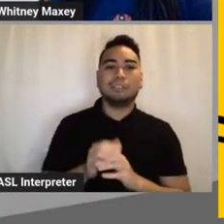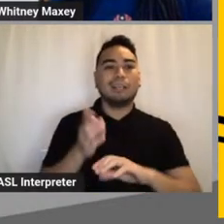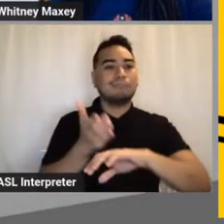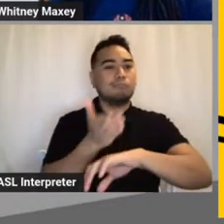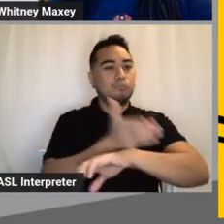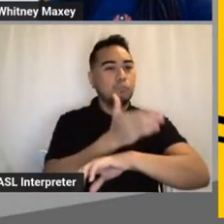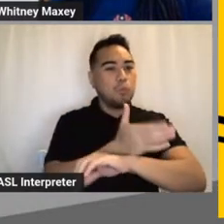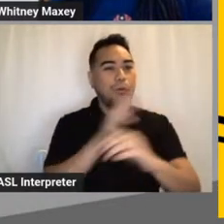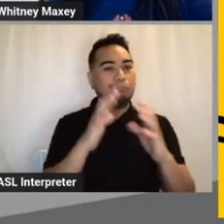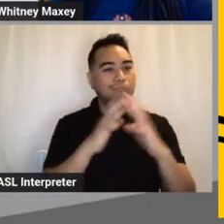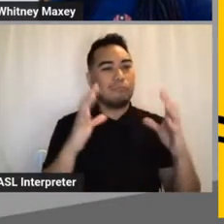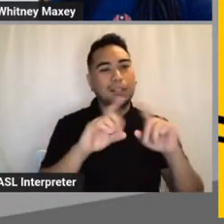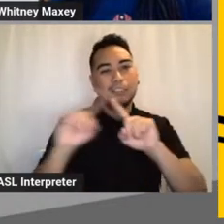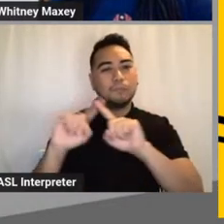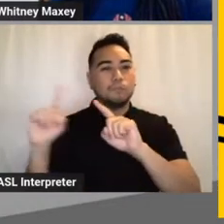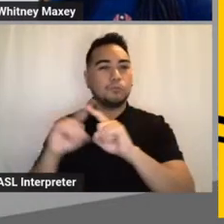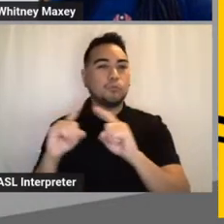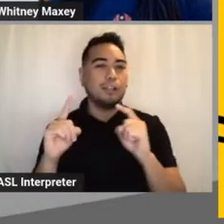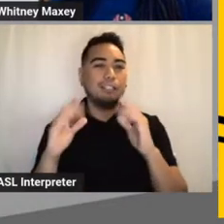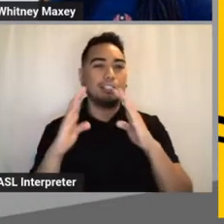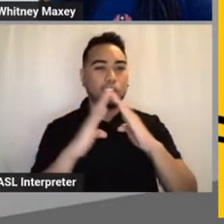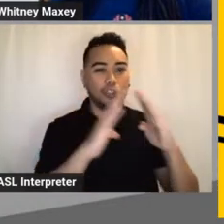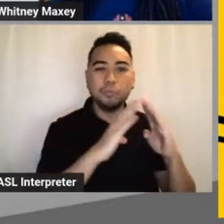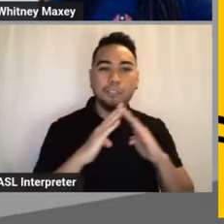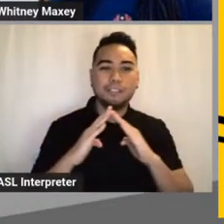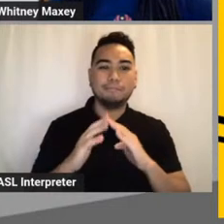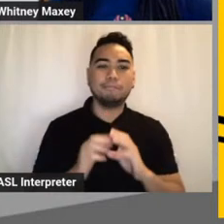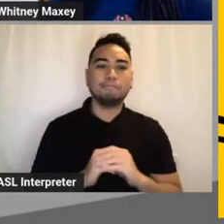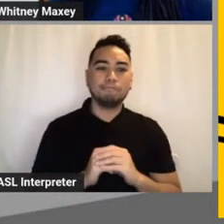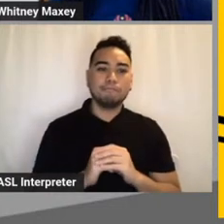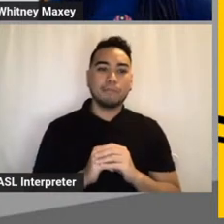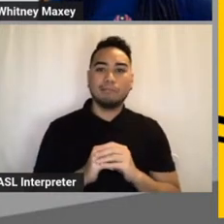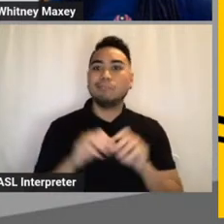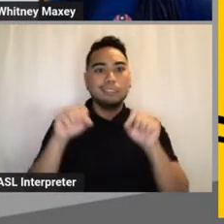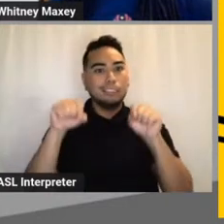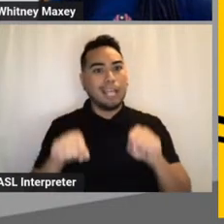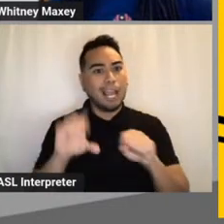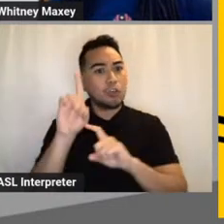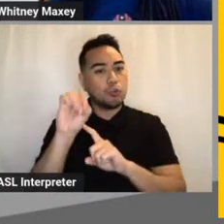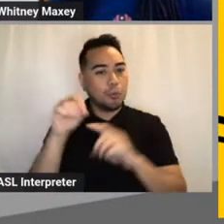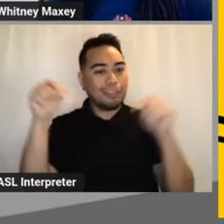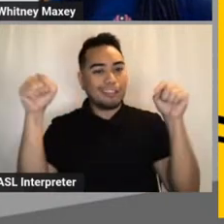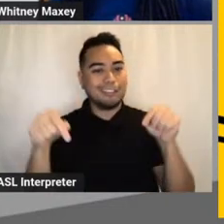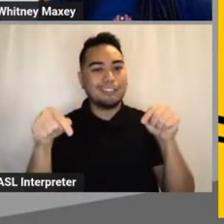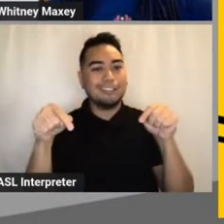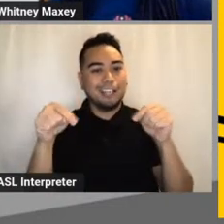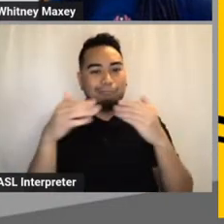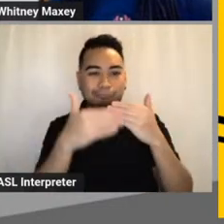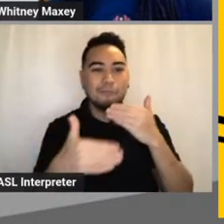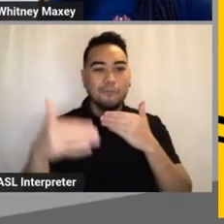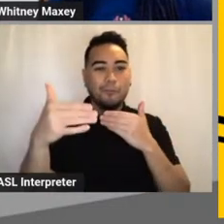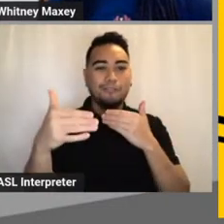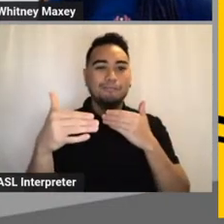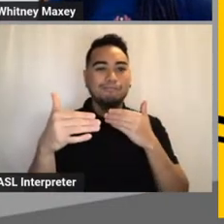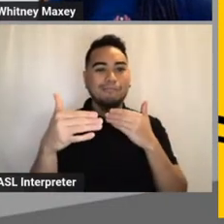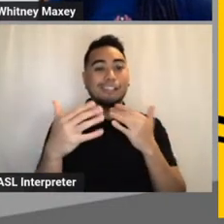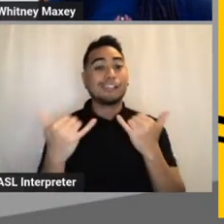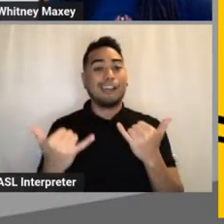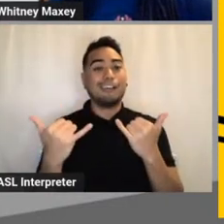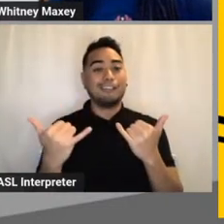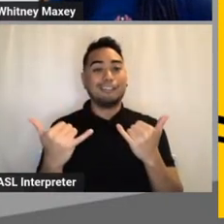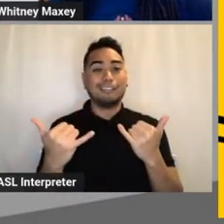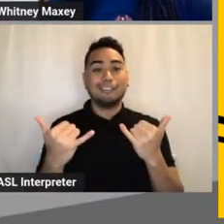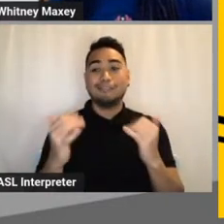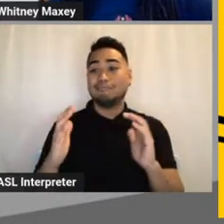nation toward a progressive cycle. We can do this. Onward. And now, take it